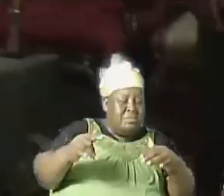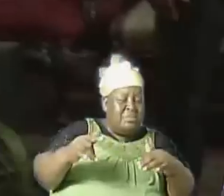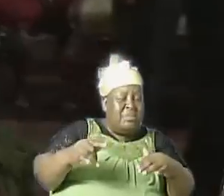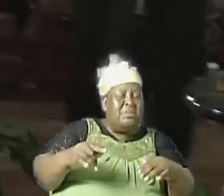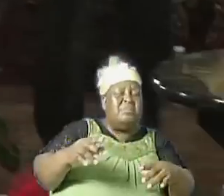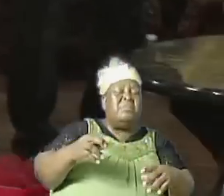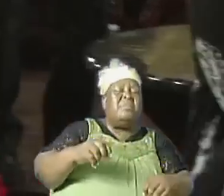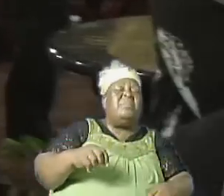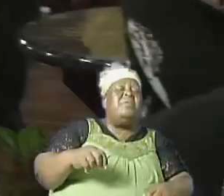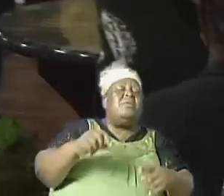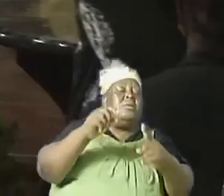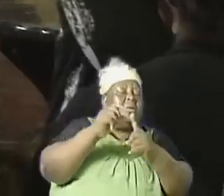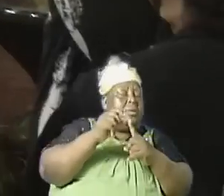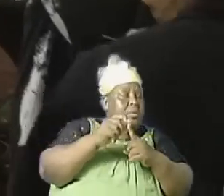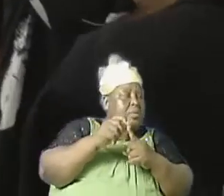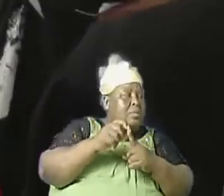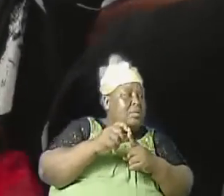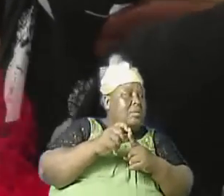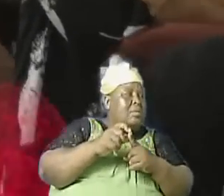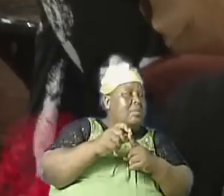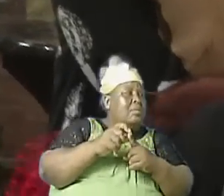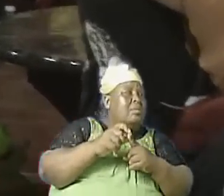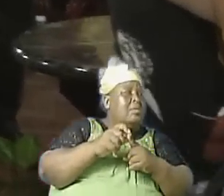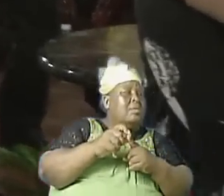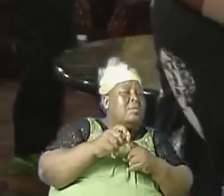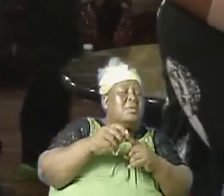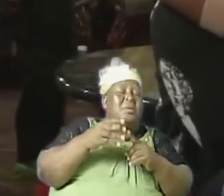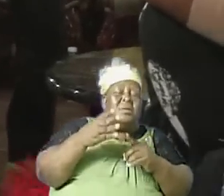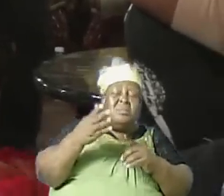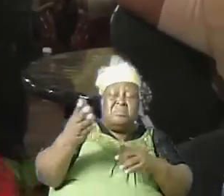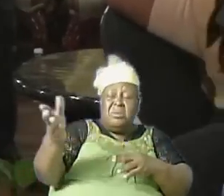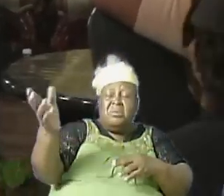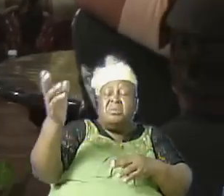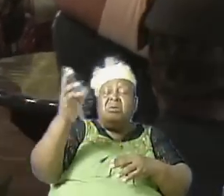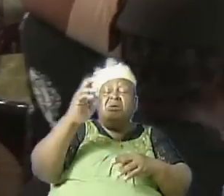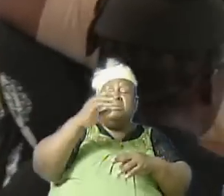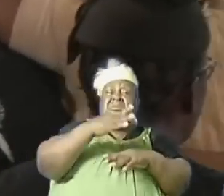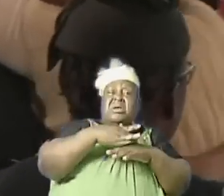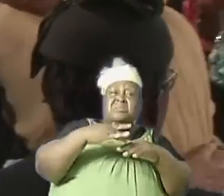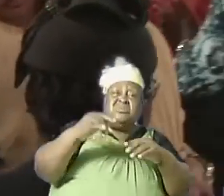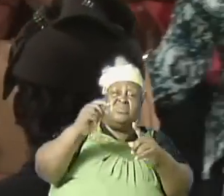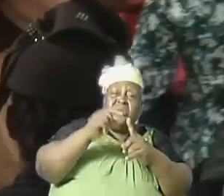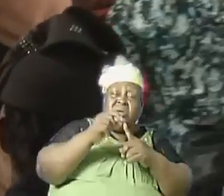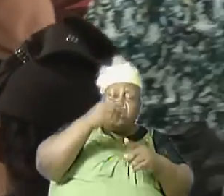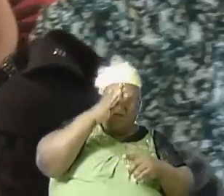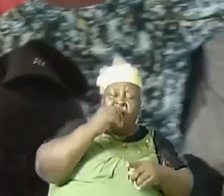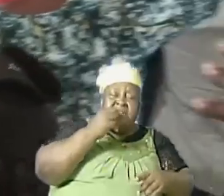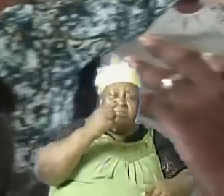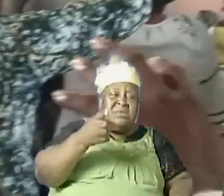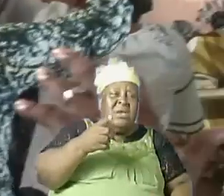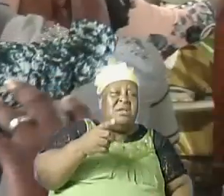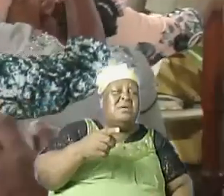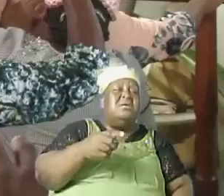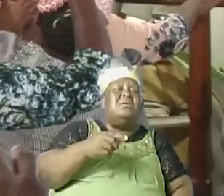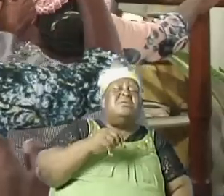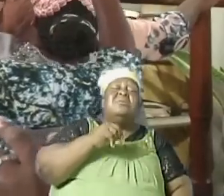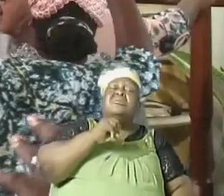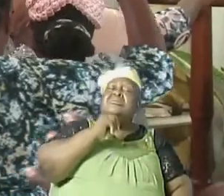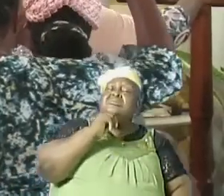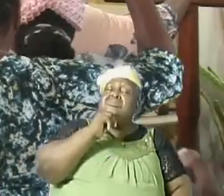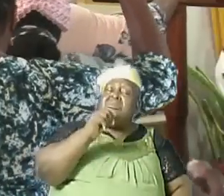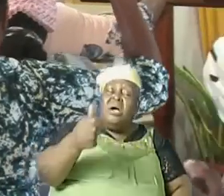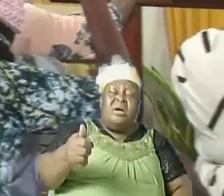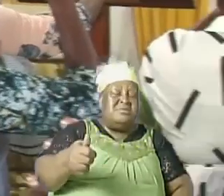word, Lord God Almighty. There is a preemptive word. God said, it